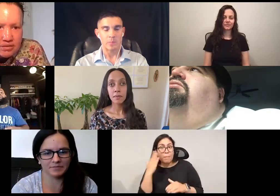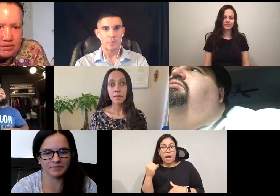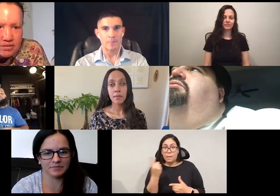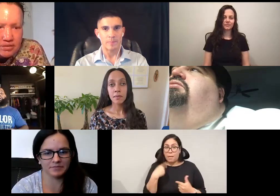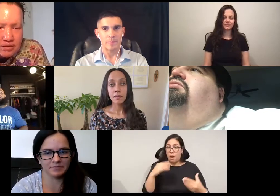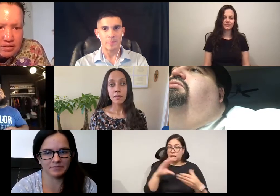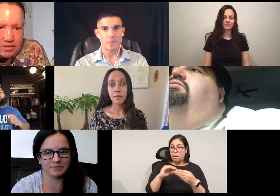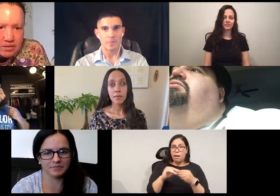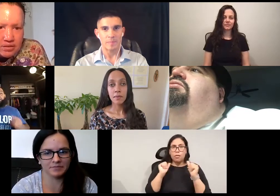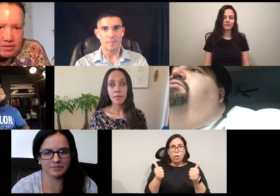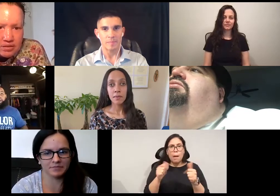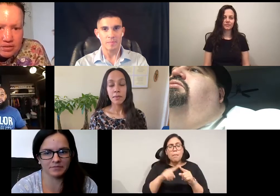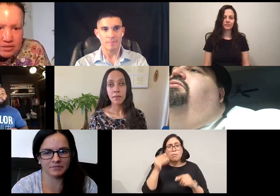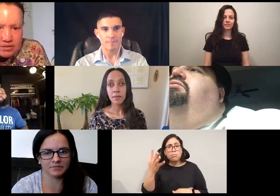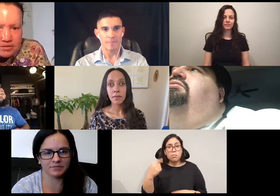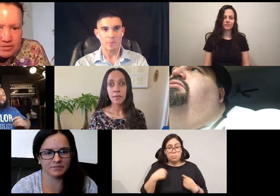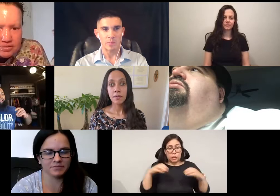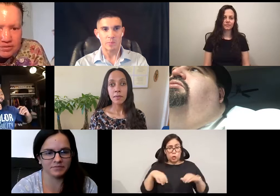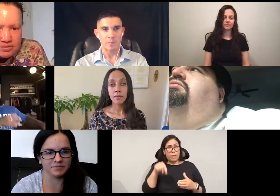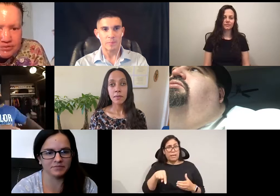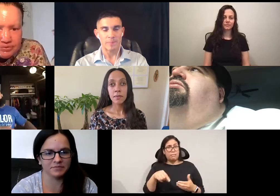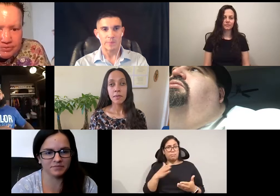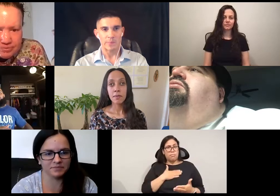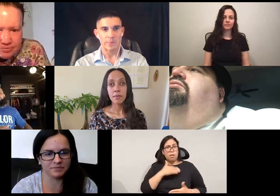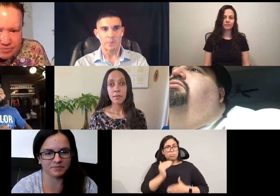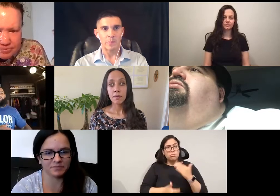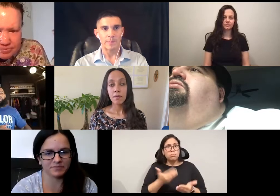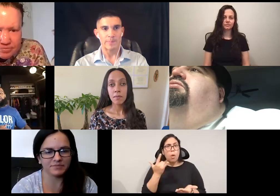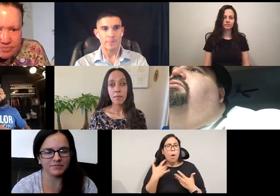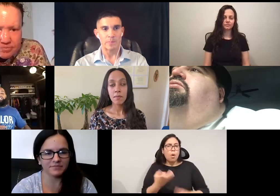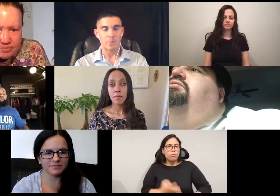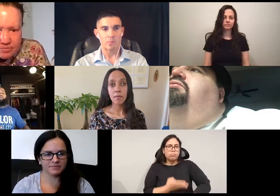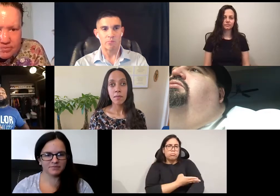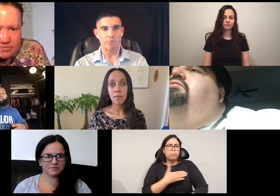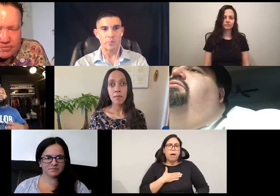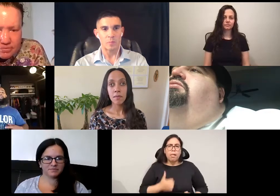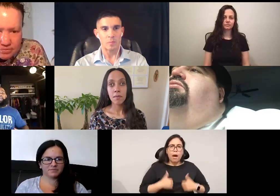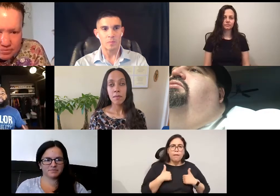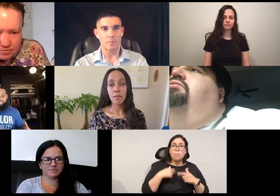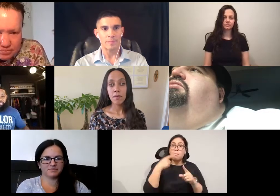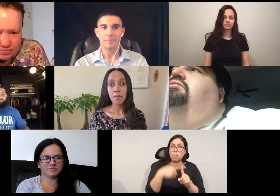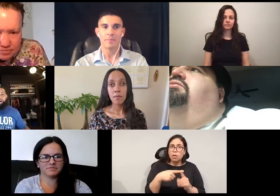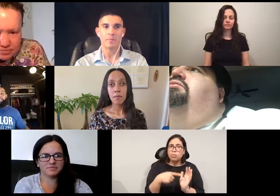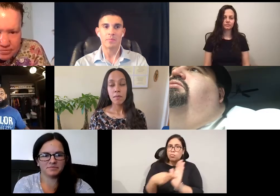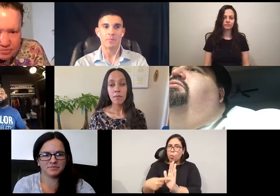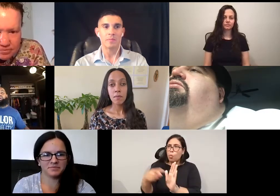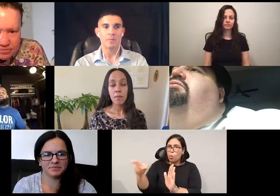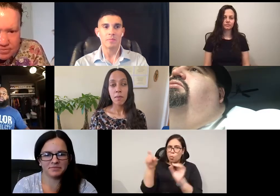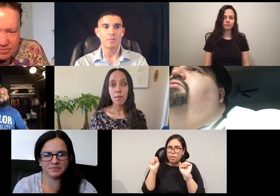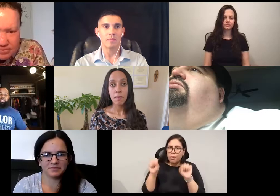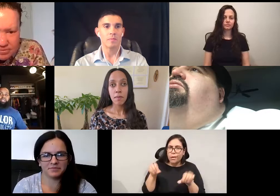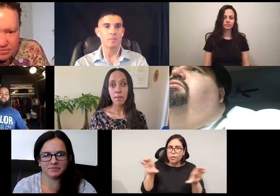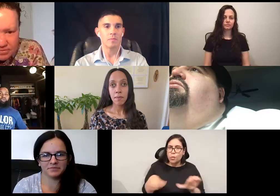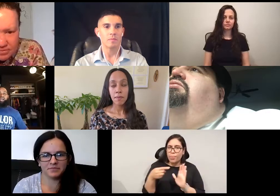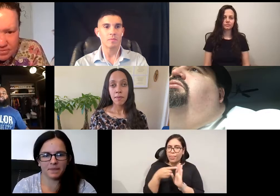make myself better and to make and impact other people's lives, to show them what they can, that's possible,